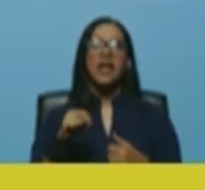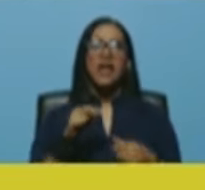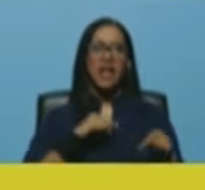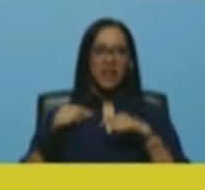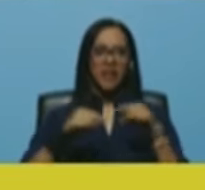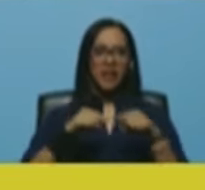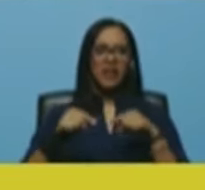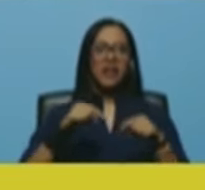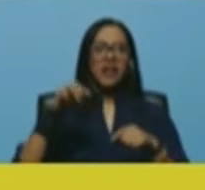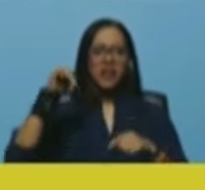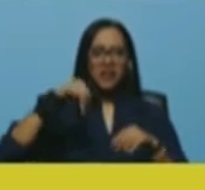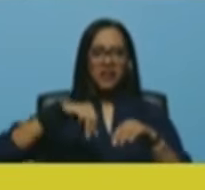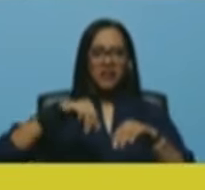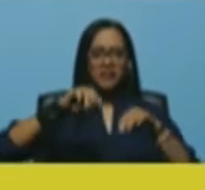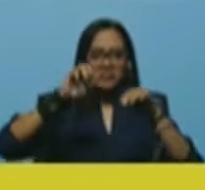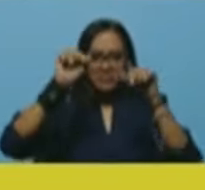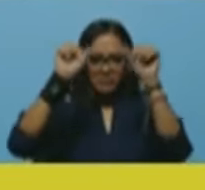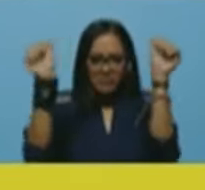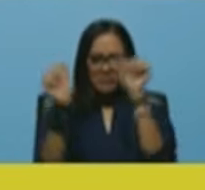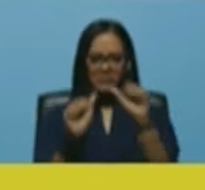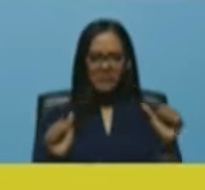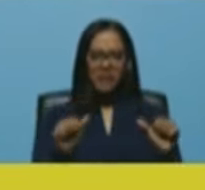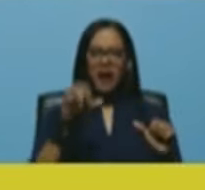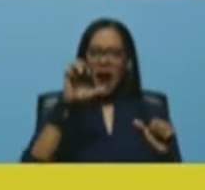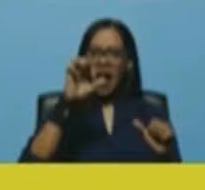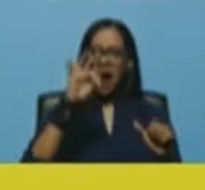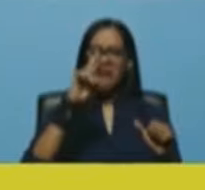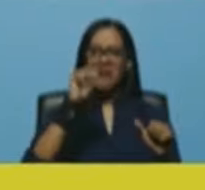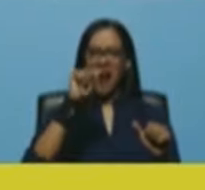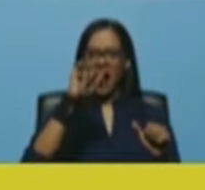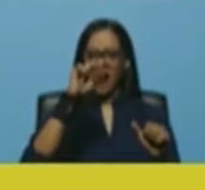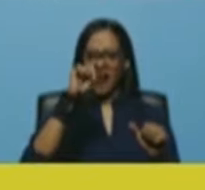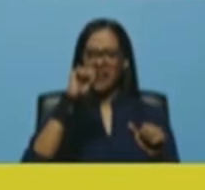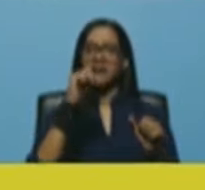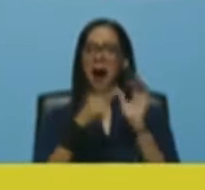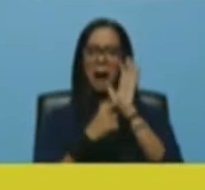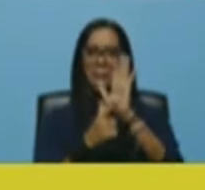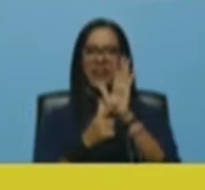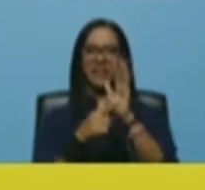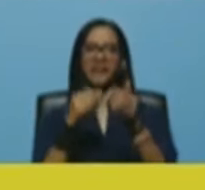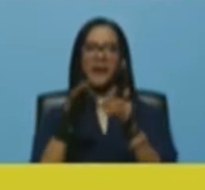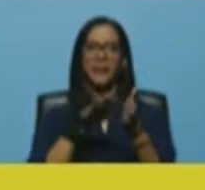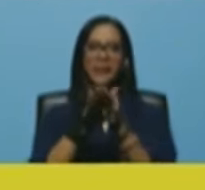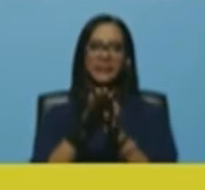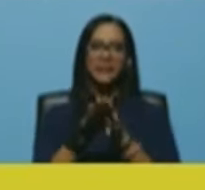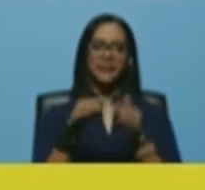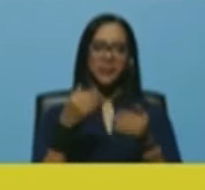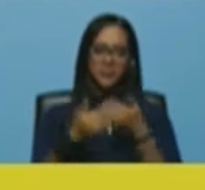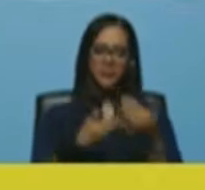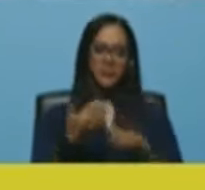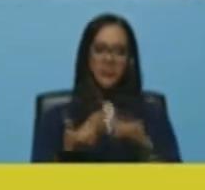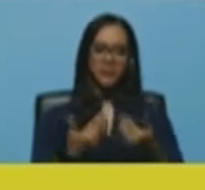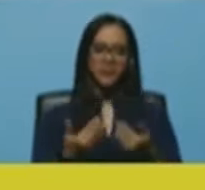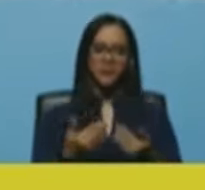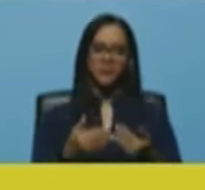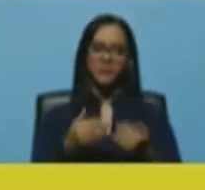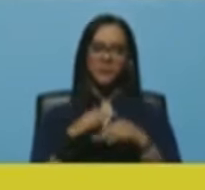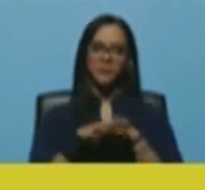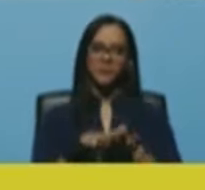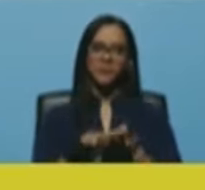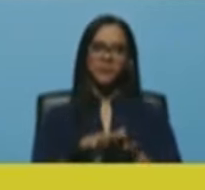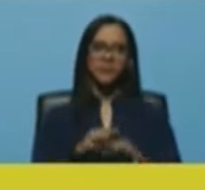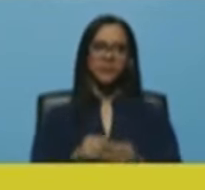and director of the museum, artist Frank Rojas, are going to show us the advances of this process of